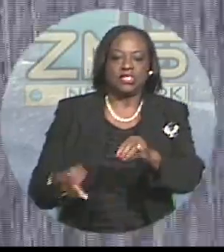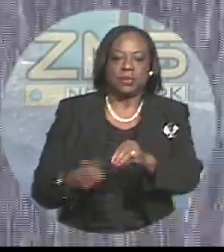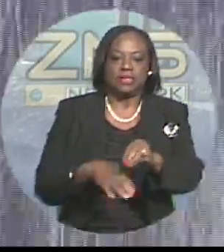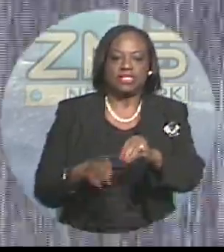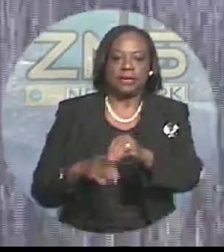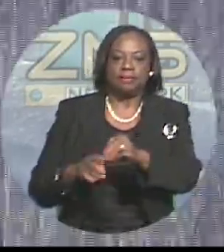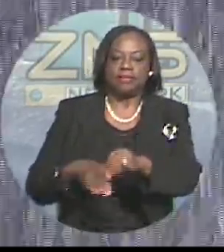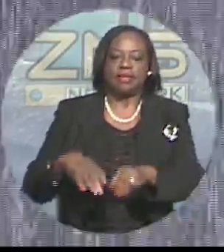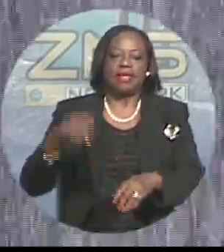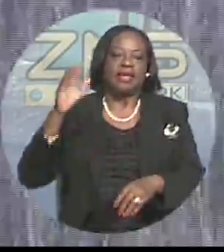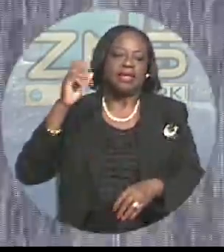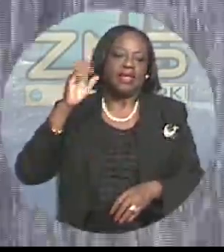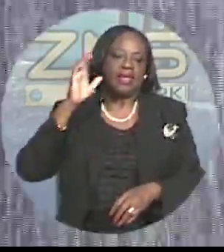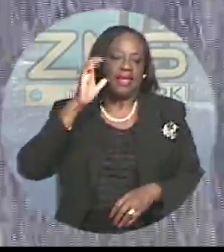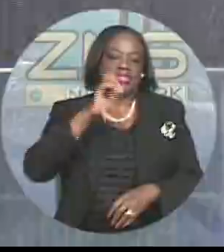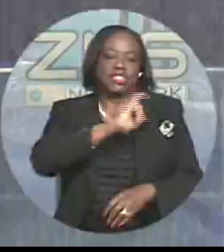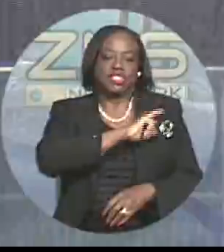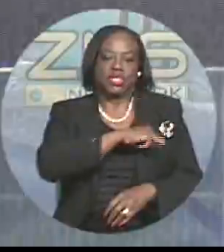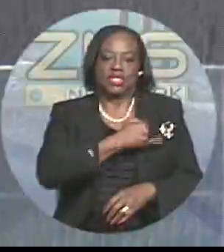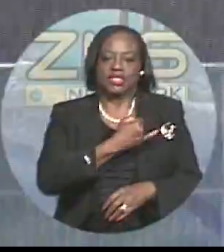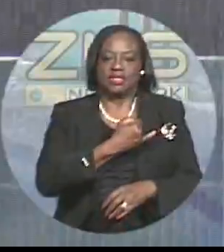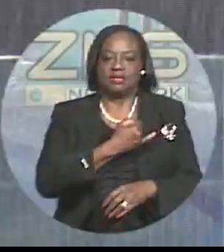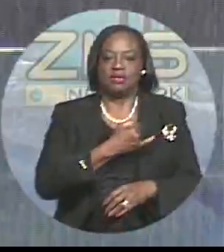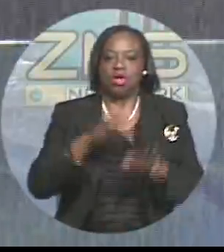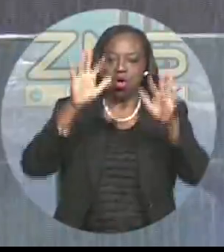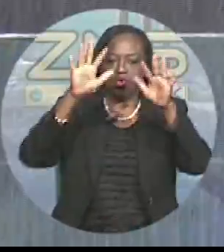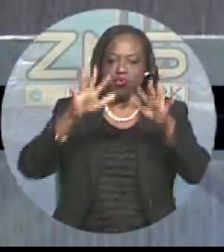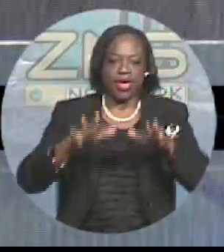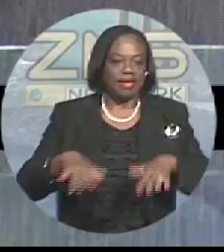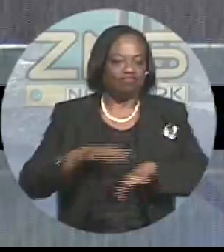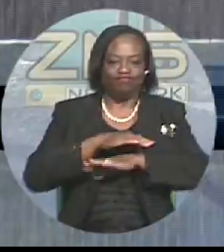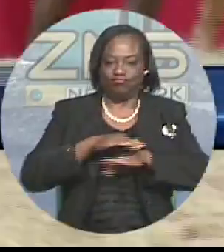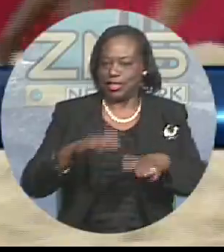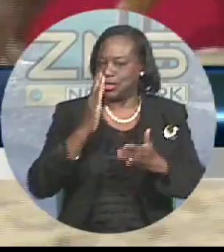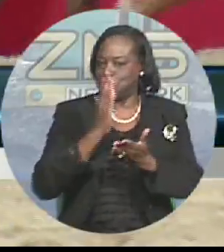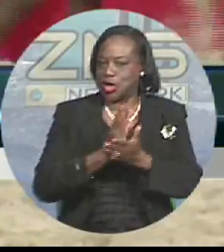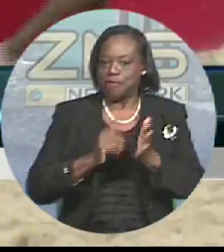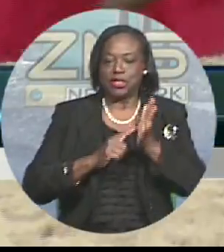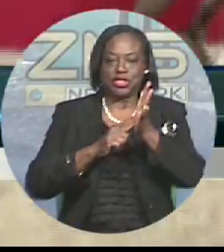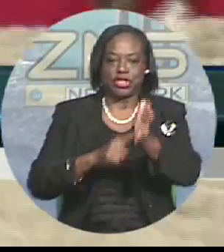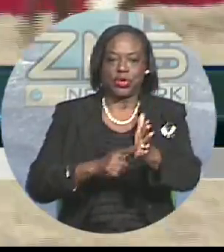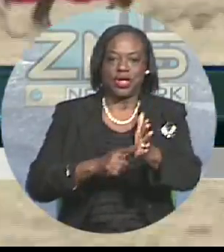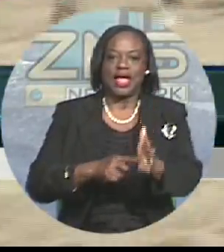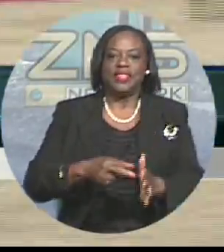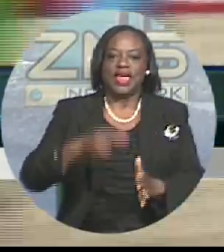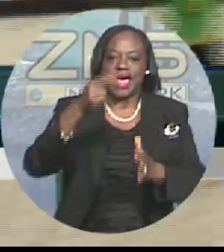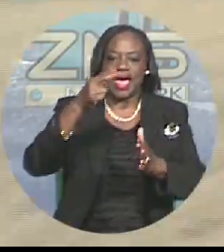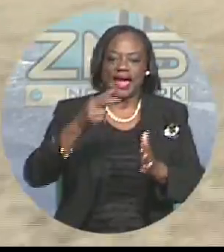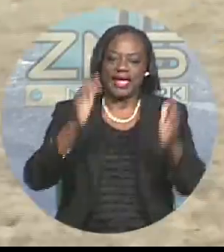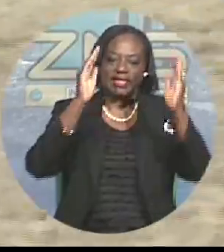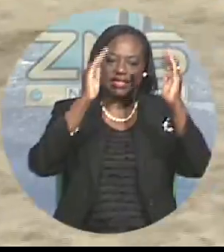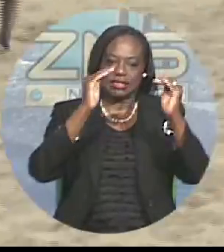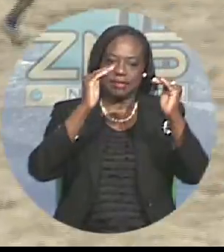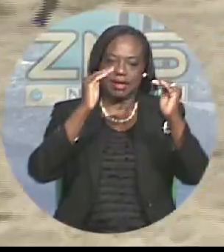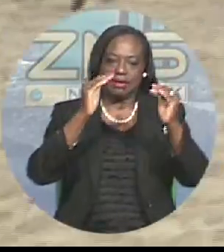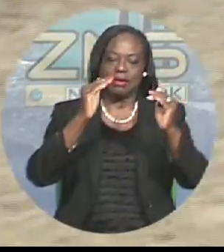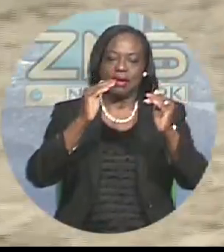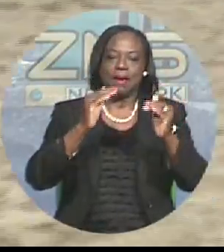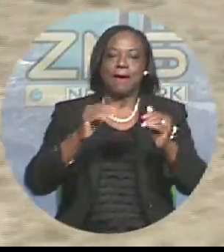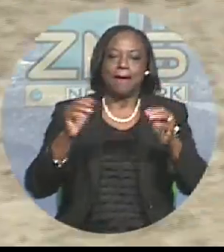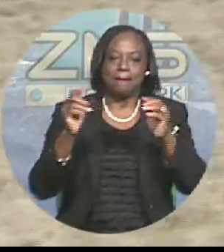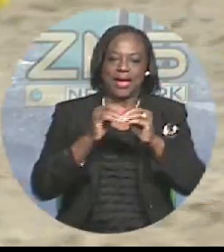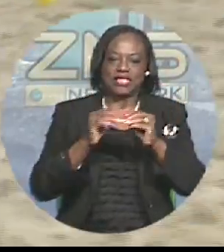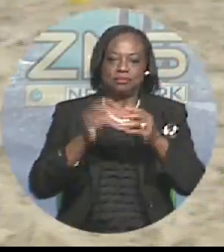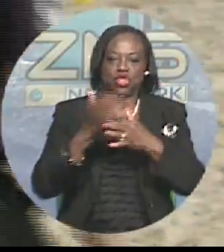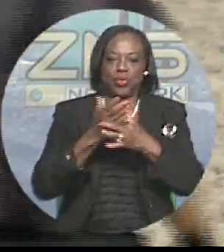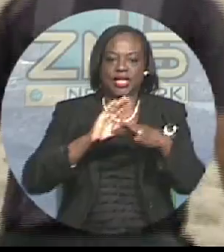Johnson braved the wet conditions. Rain didn't stop the show, and the highly anticipated match between the Rake and Scrape boys of the